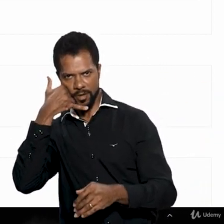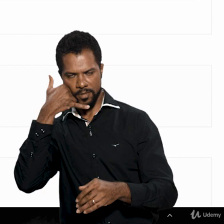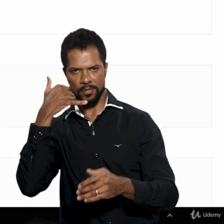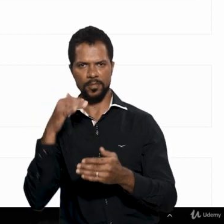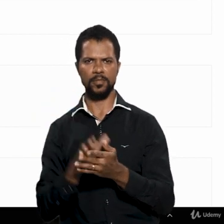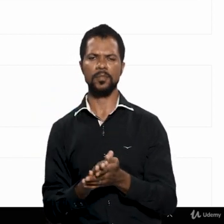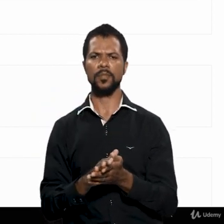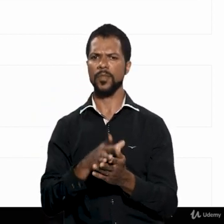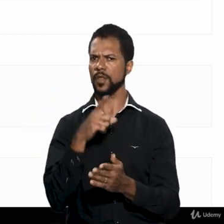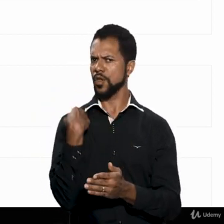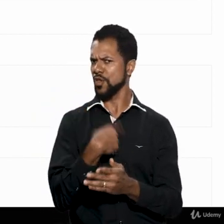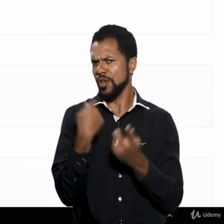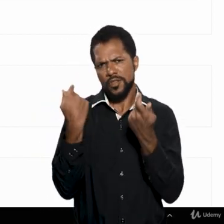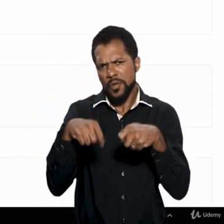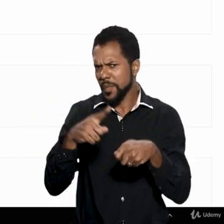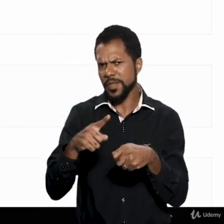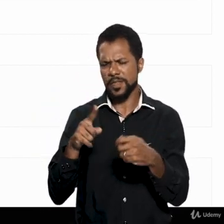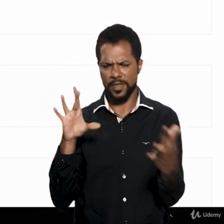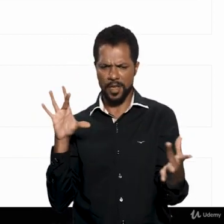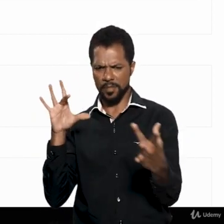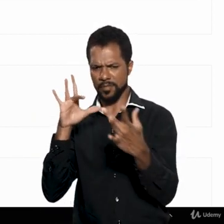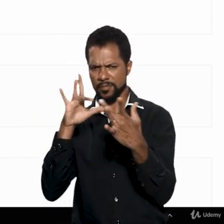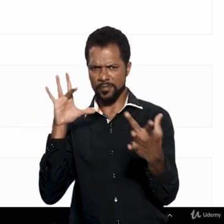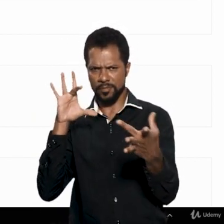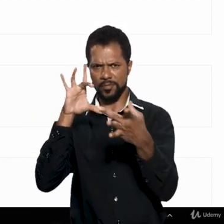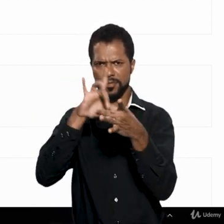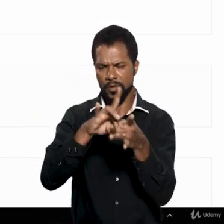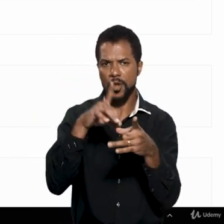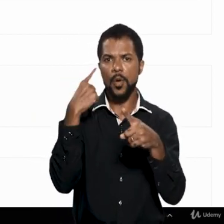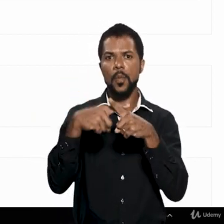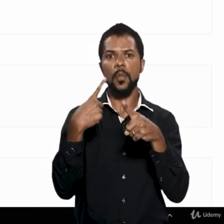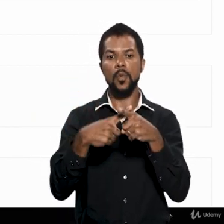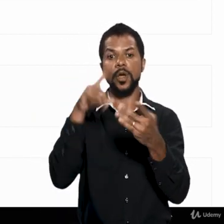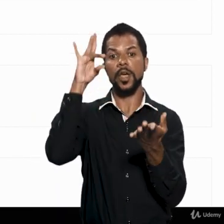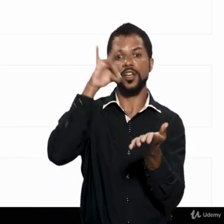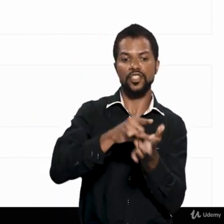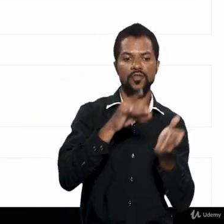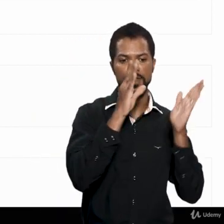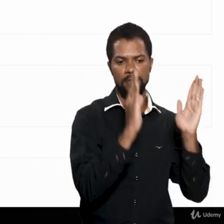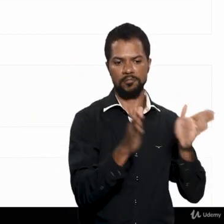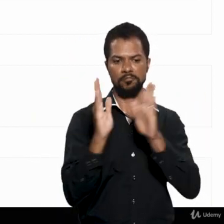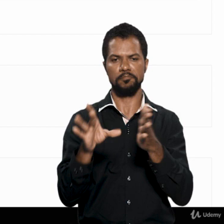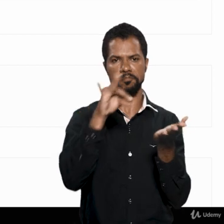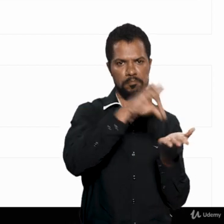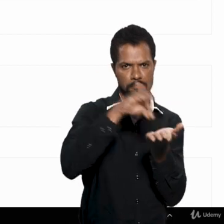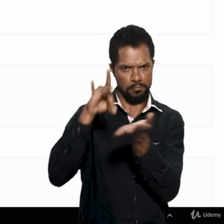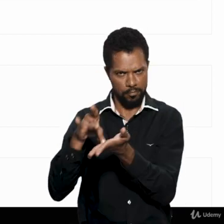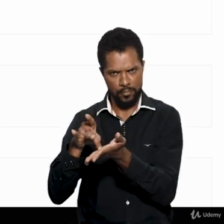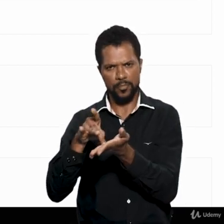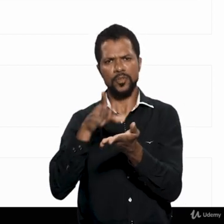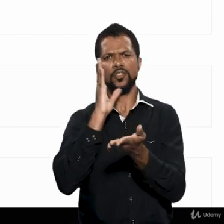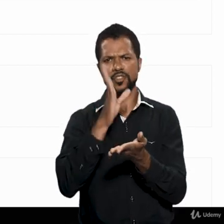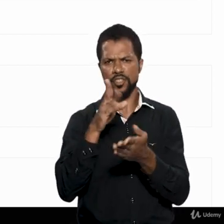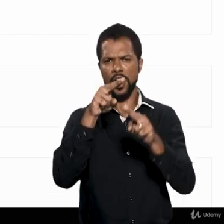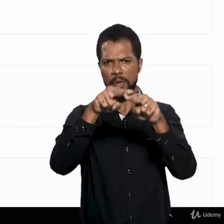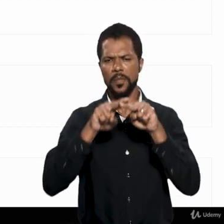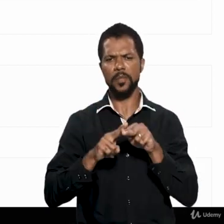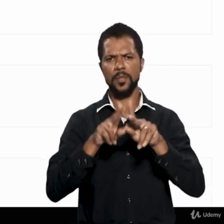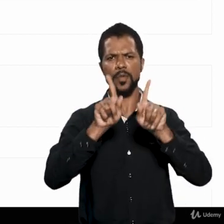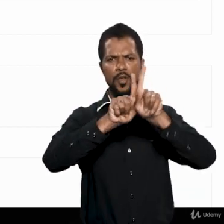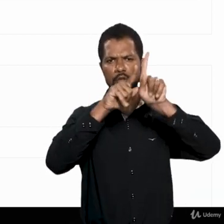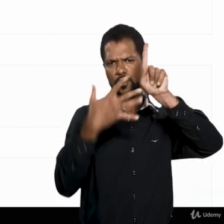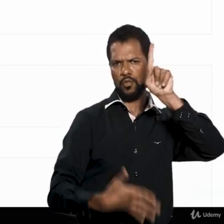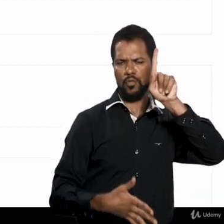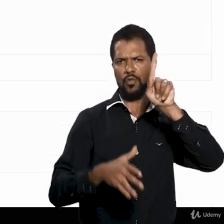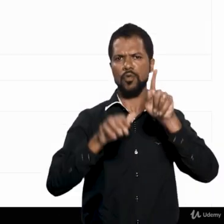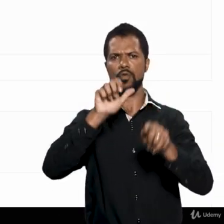and enable also our cell phone number, okay, and connect the account to our phone number.